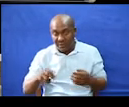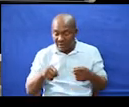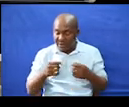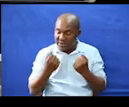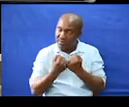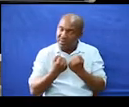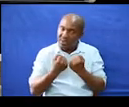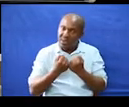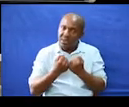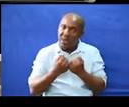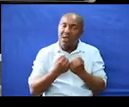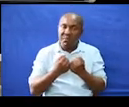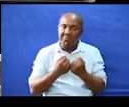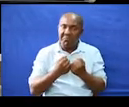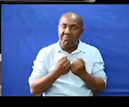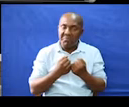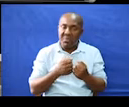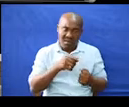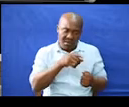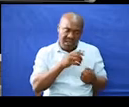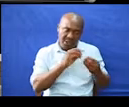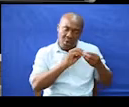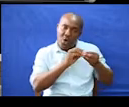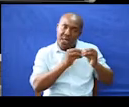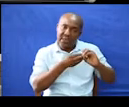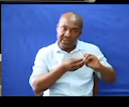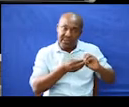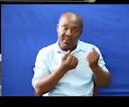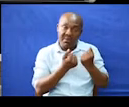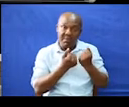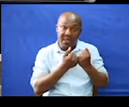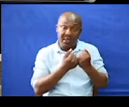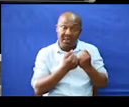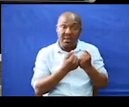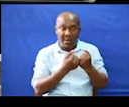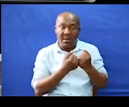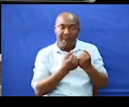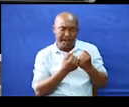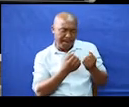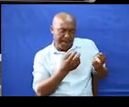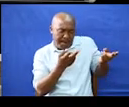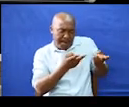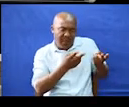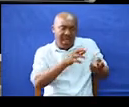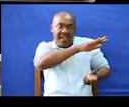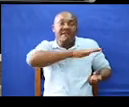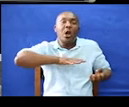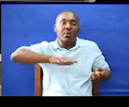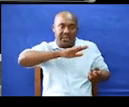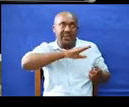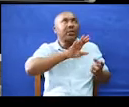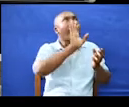organisms either to be best adapter to the environment or poor adapter to the given